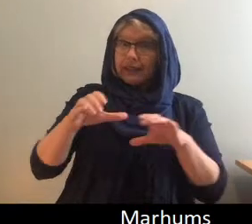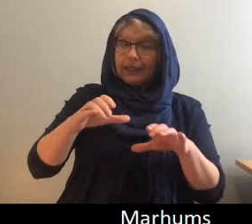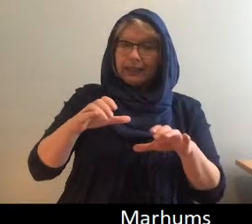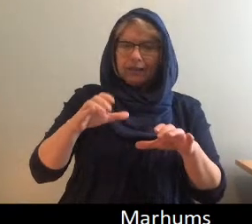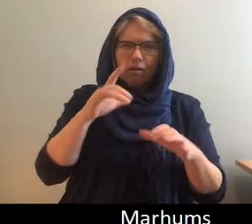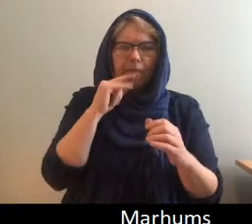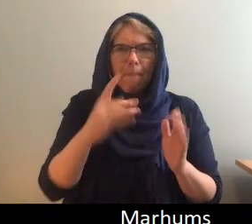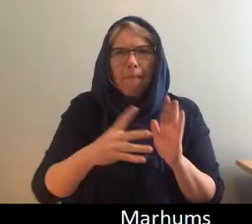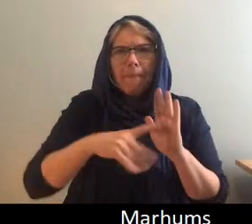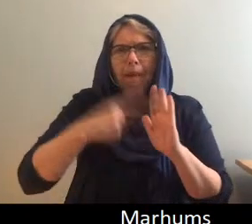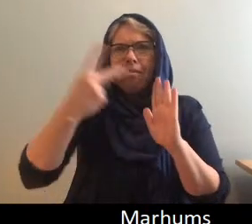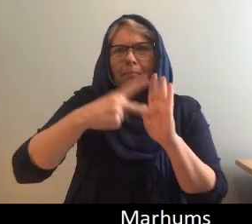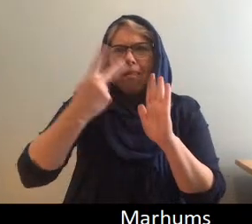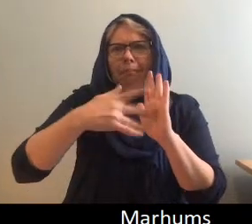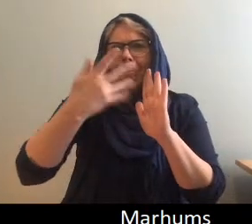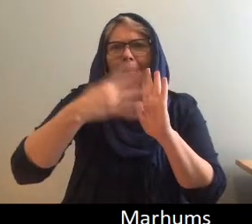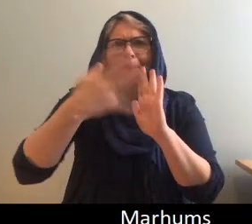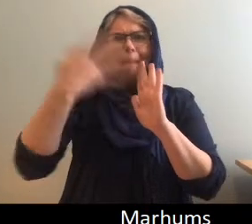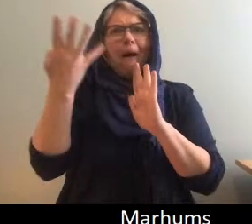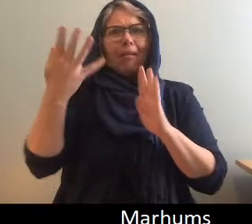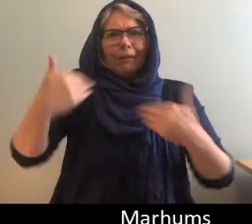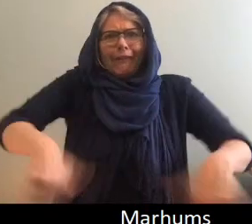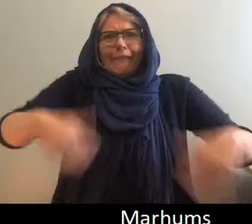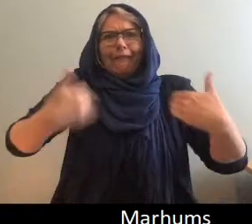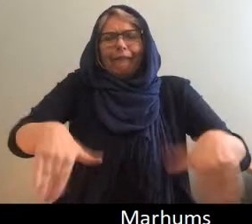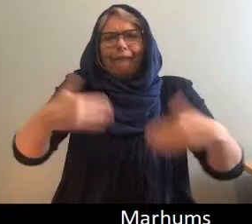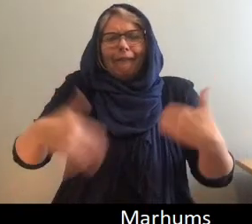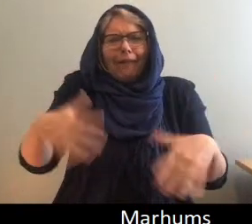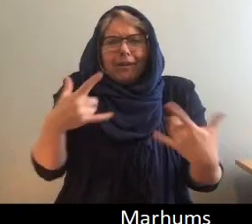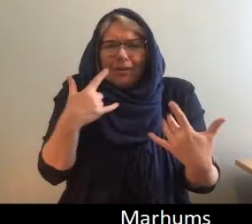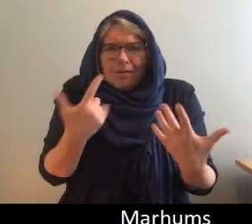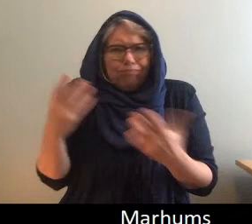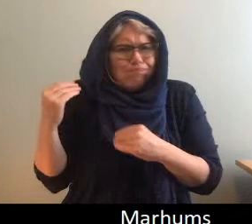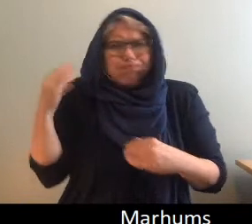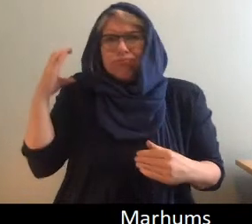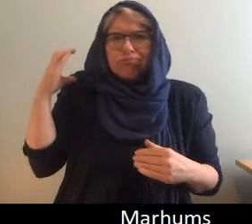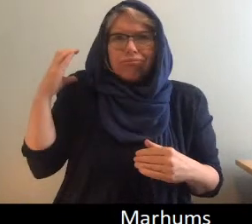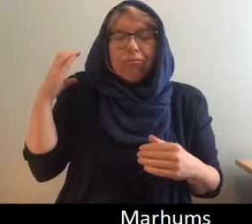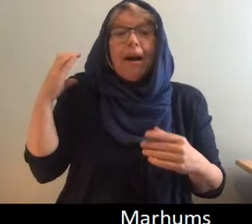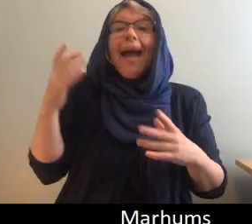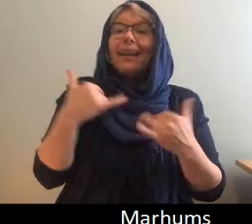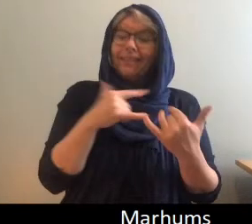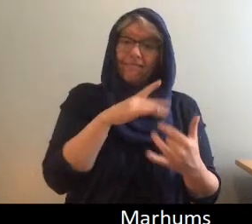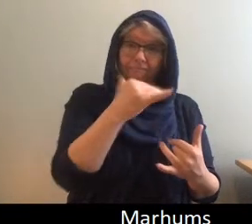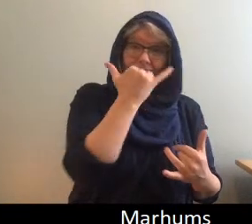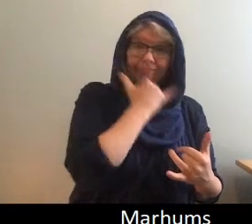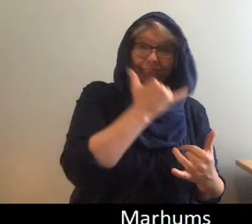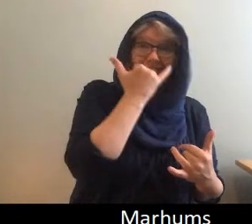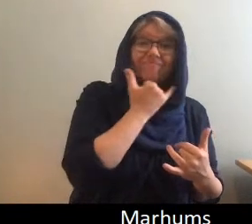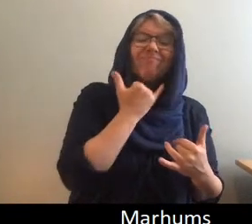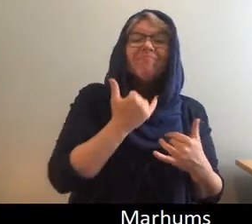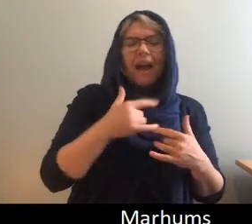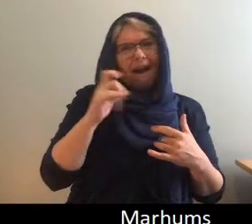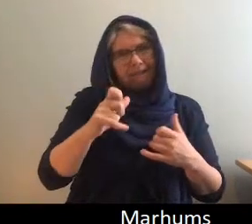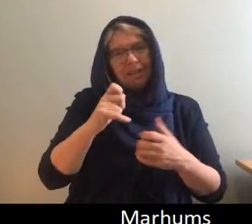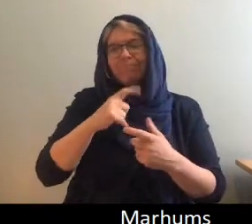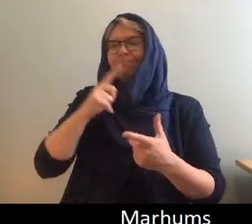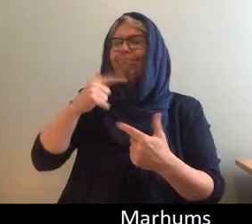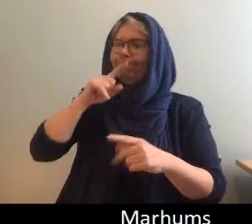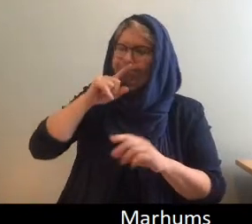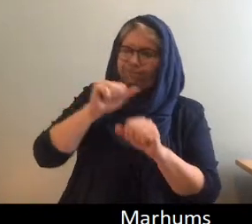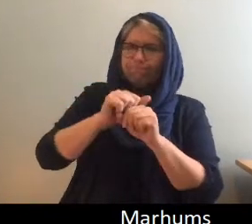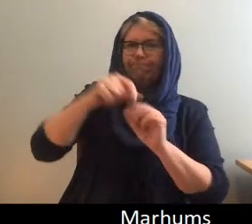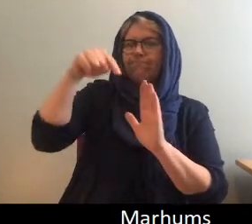children. Those who have got children, who have got offspring, keep them on the right path, the path of Muhammad and Ali Muhammad, and the path of the Quran and Majid. O